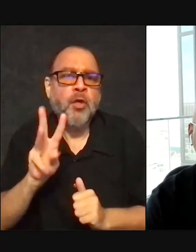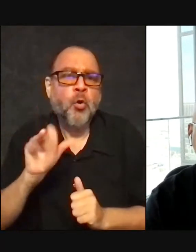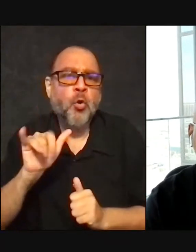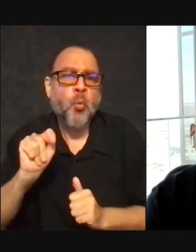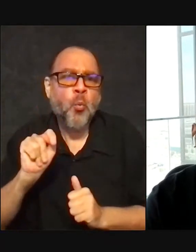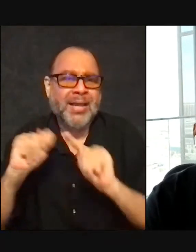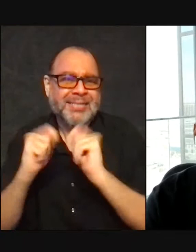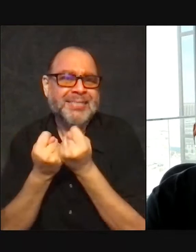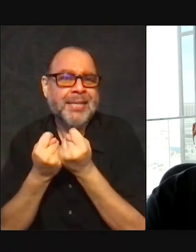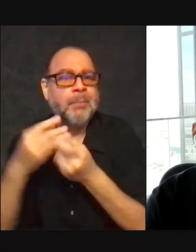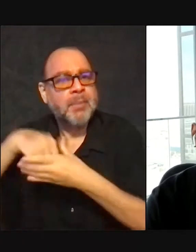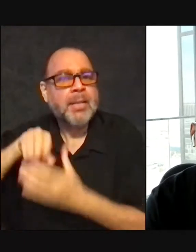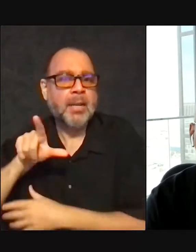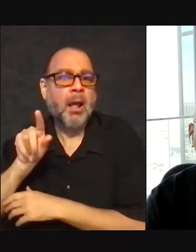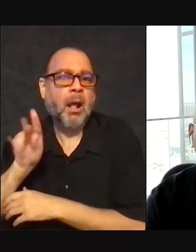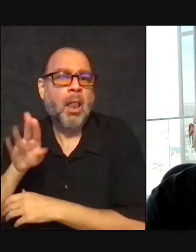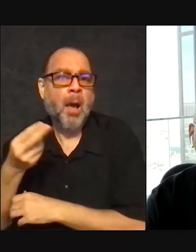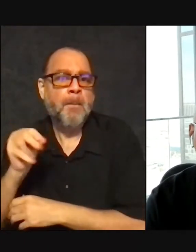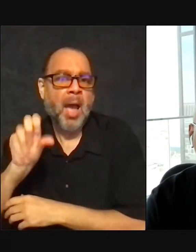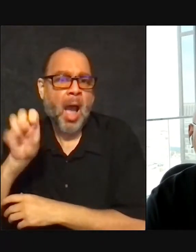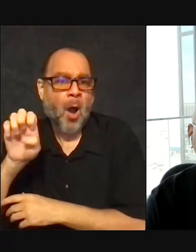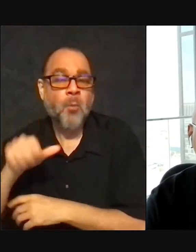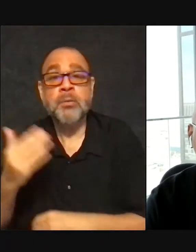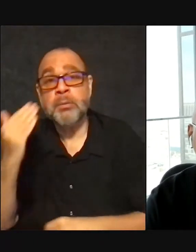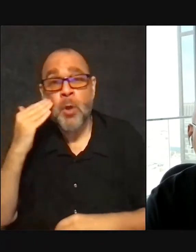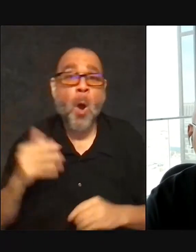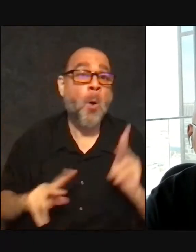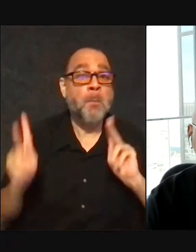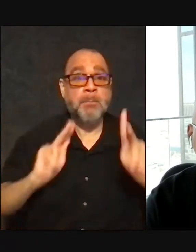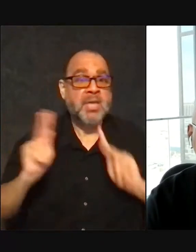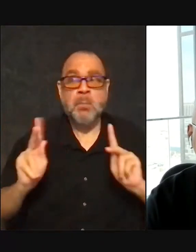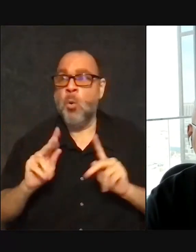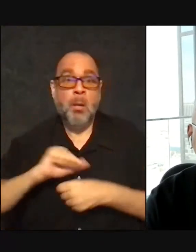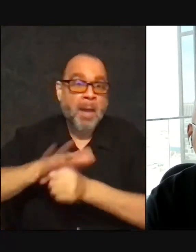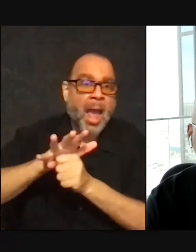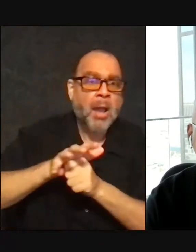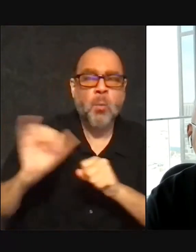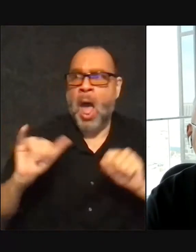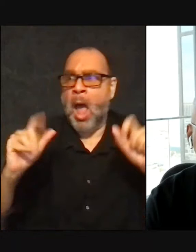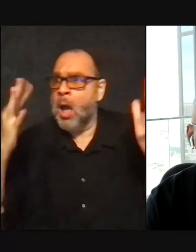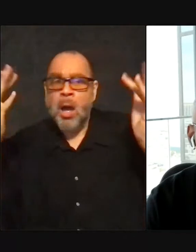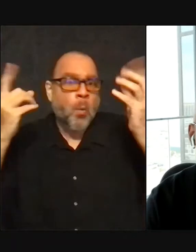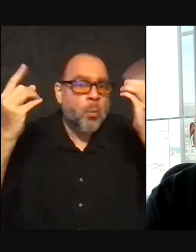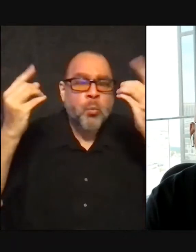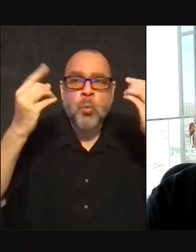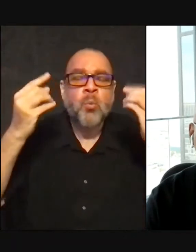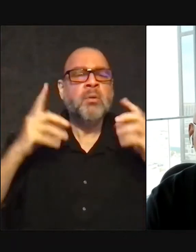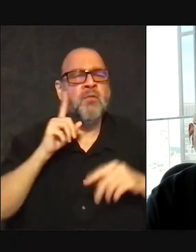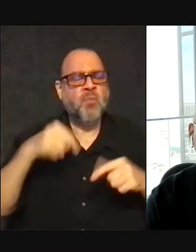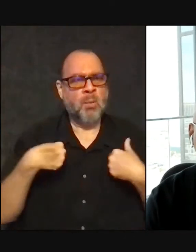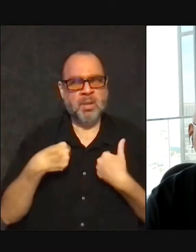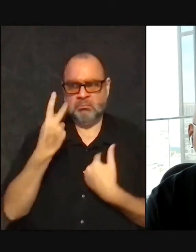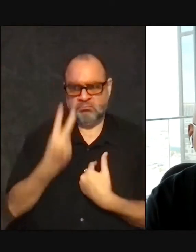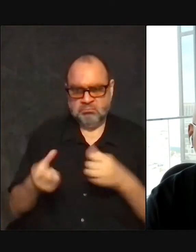for me, it gave me, while everybody was like, what do we do? It kind of gave me an opportunity to build community. I would